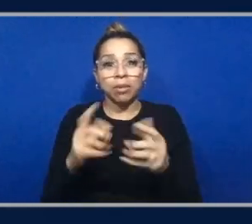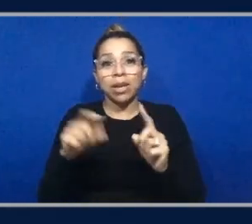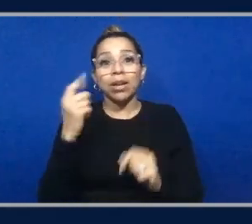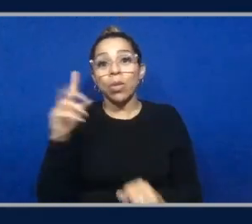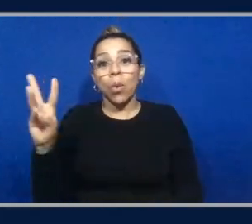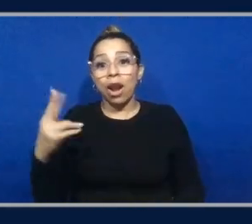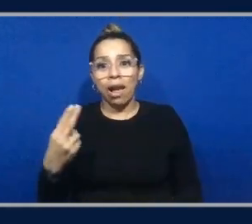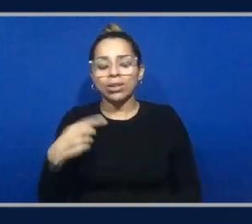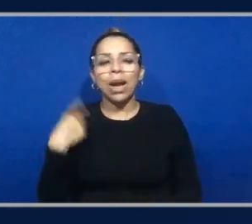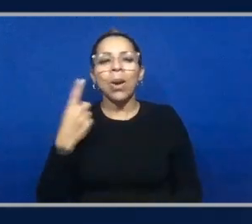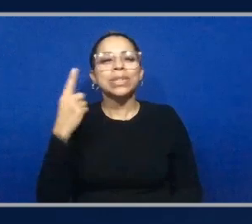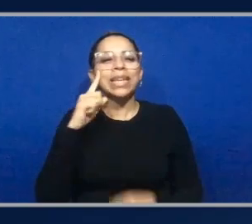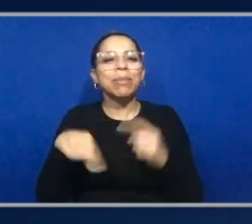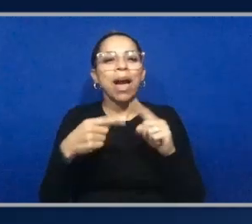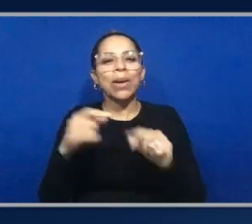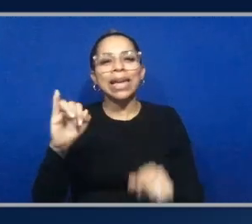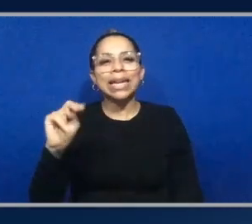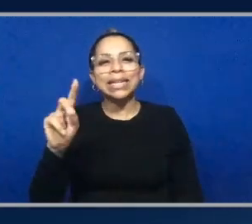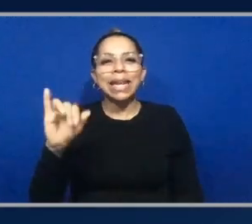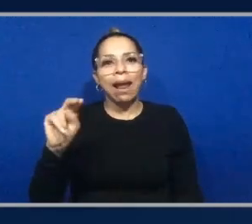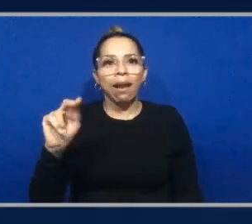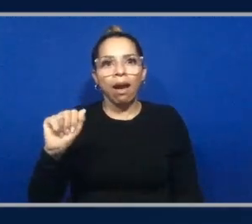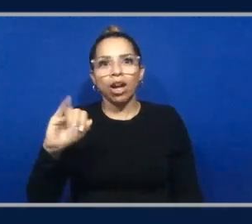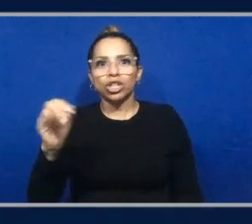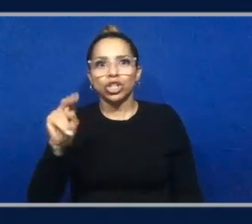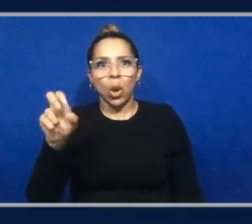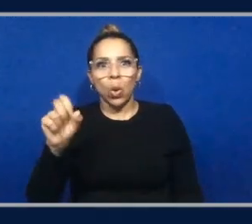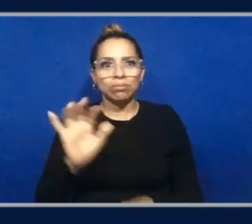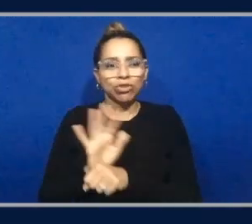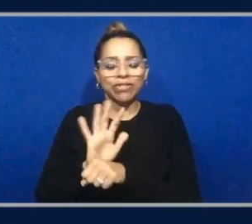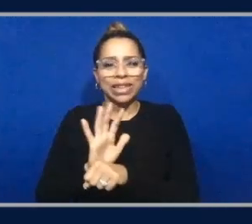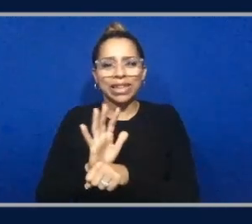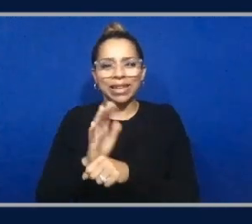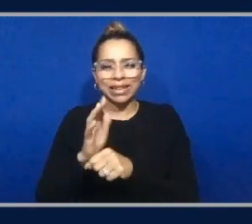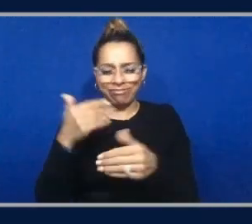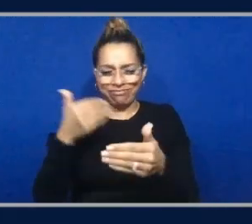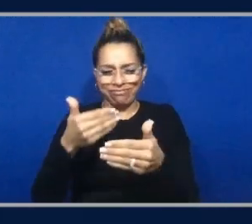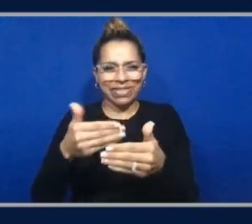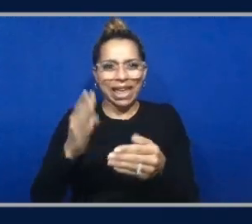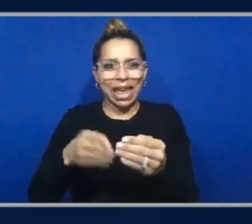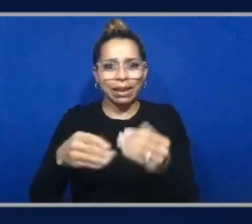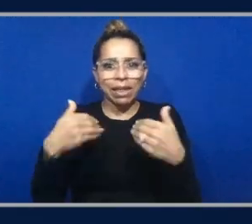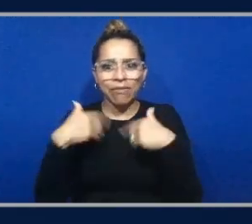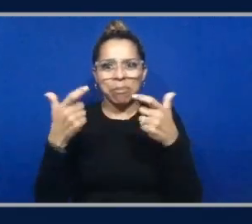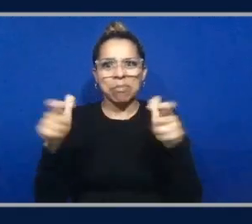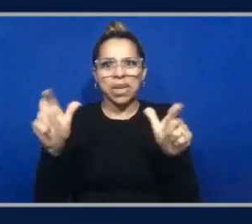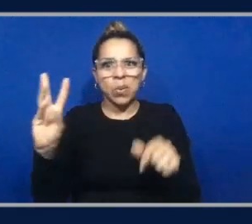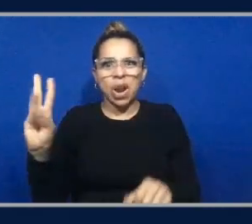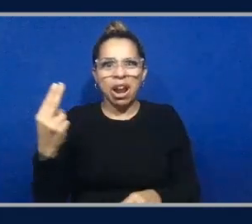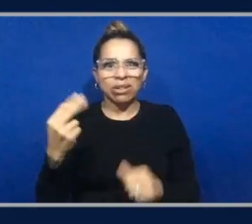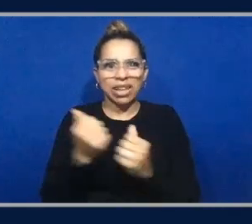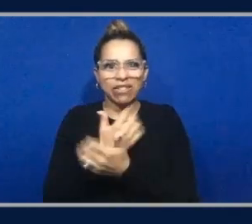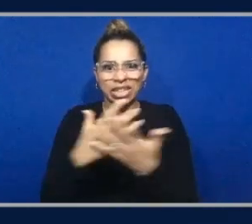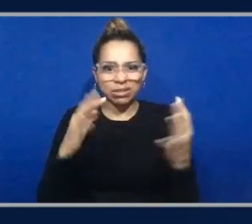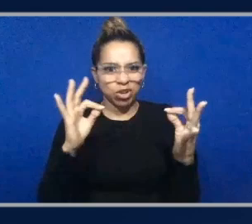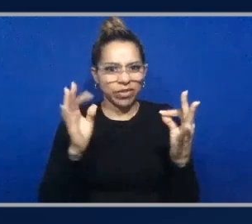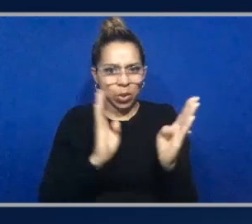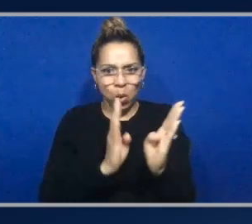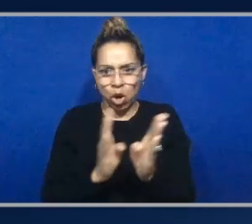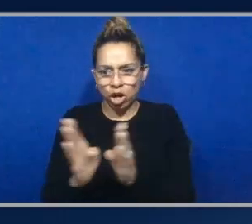Jones movie where they have that big warehouse, everything is perfectly ordered and it's structured data, and it sounds like